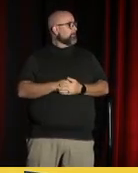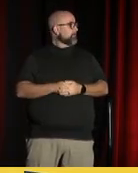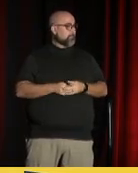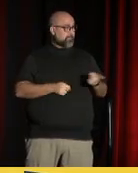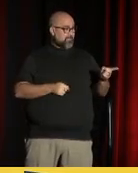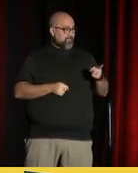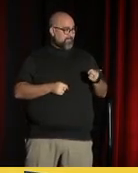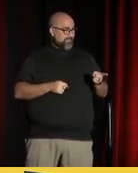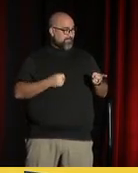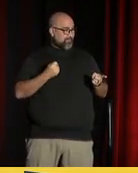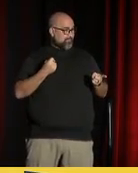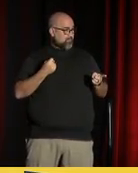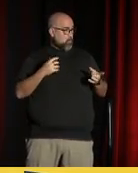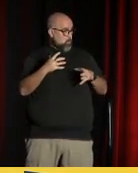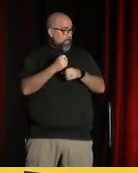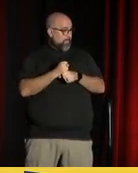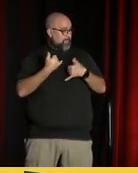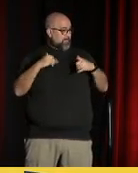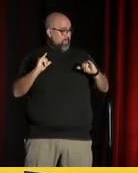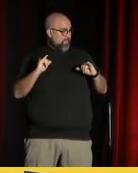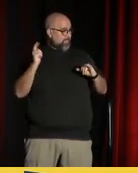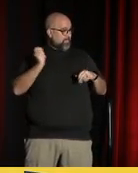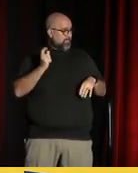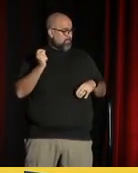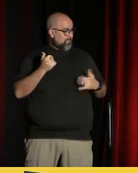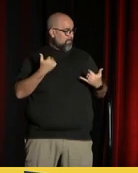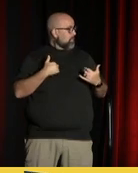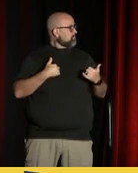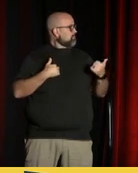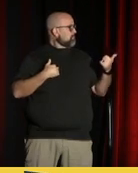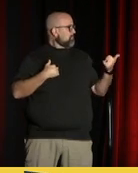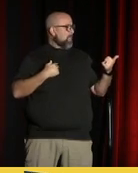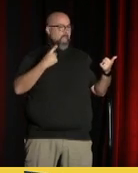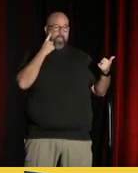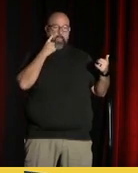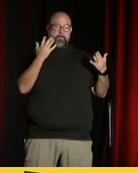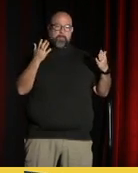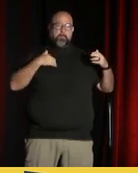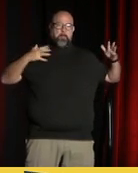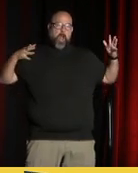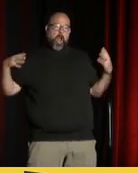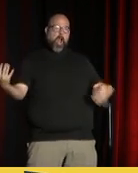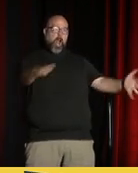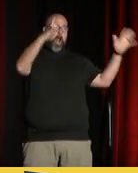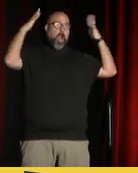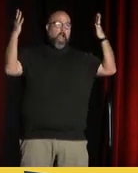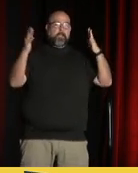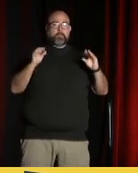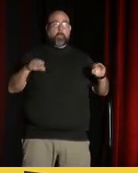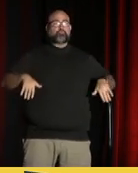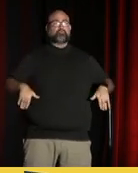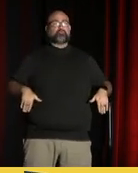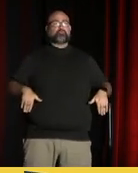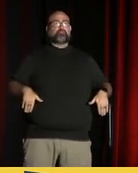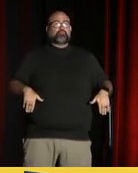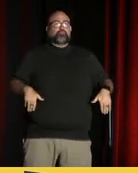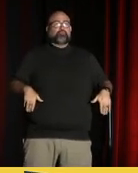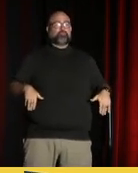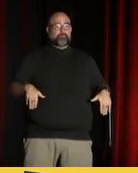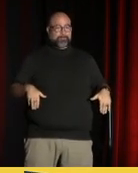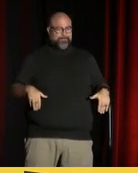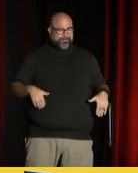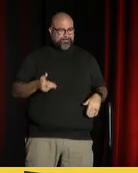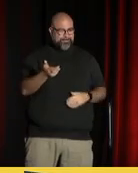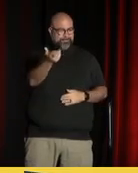Anybody get this? No. I thought somehow this might generate thunderous rounds of applause.